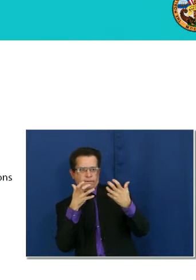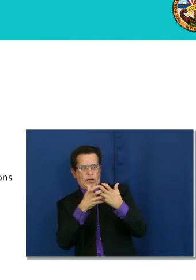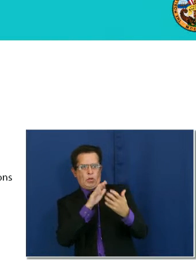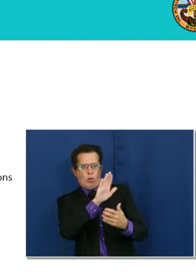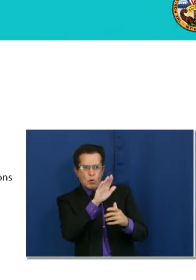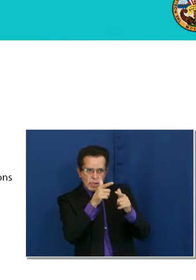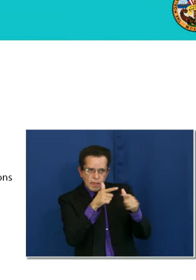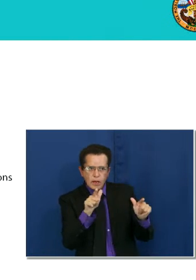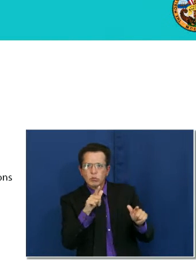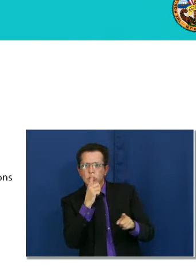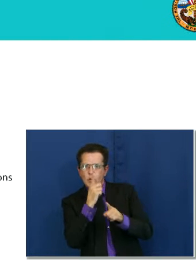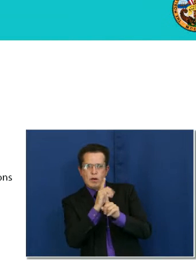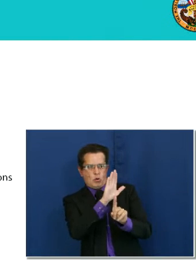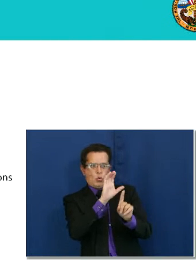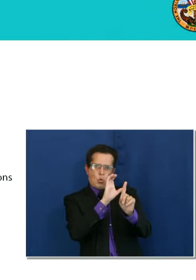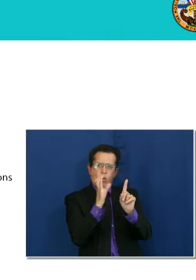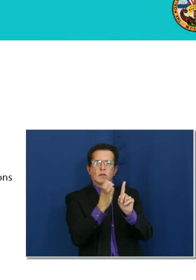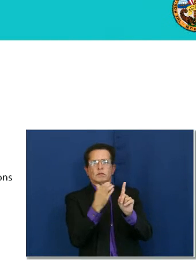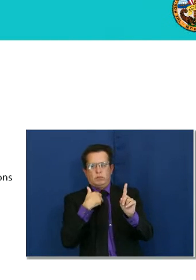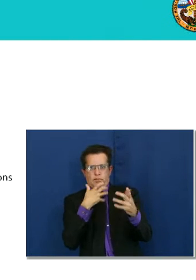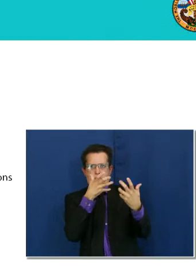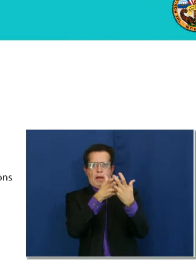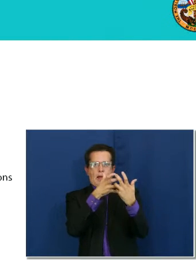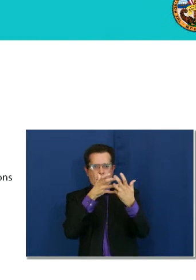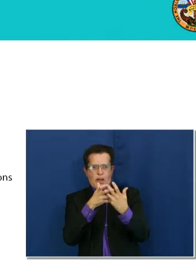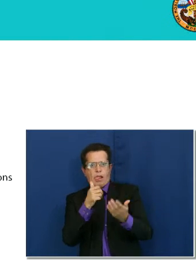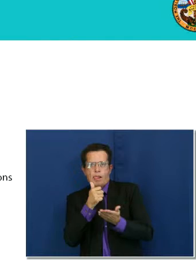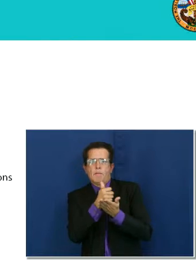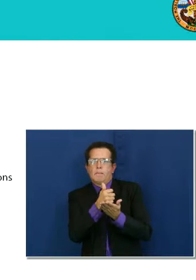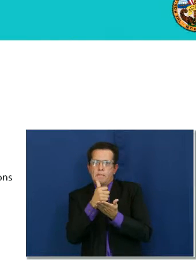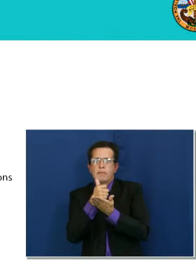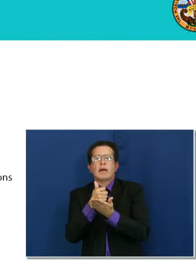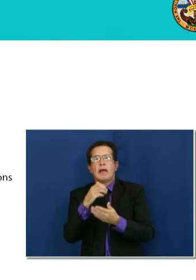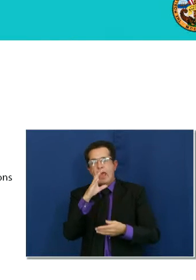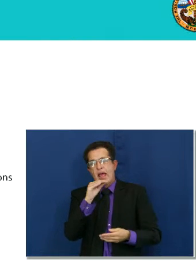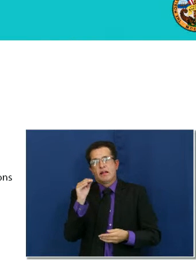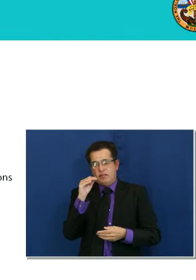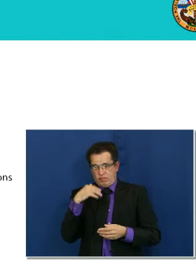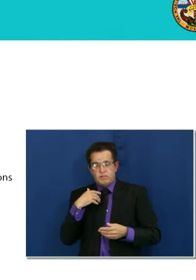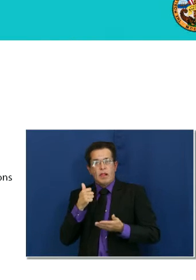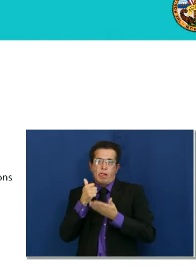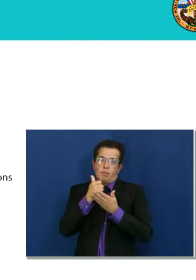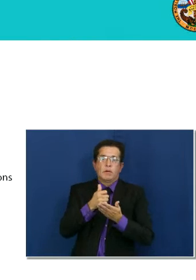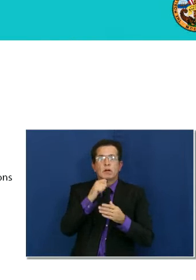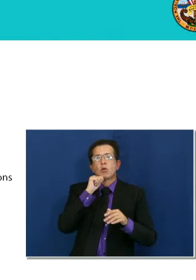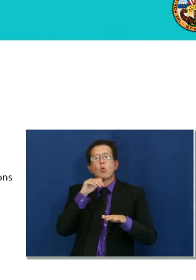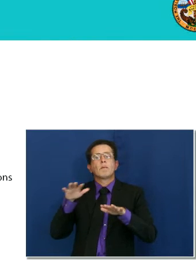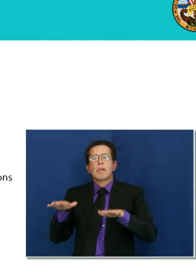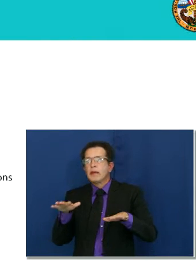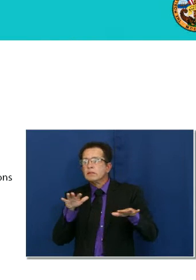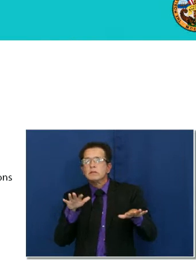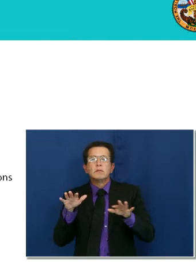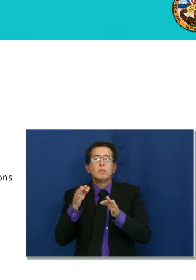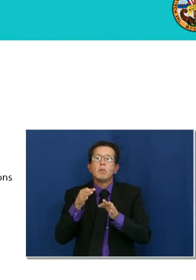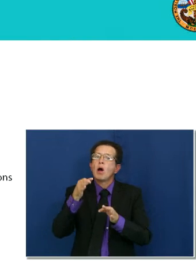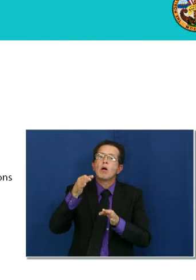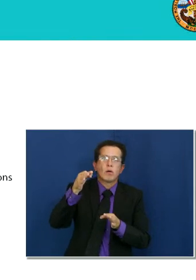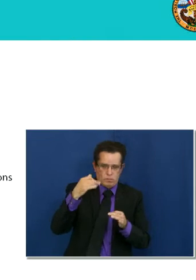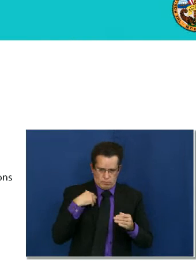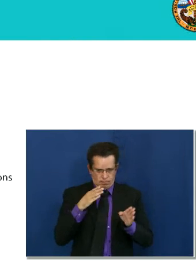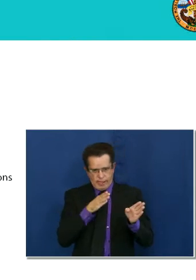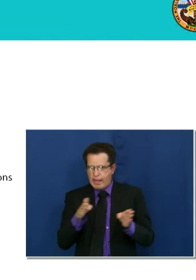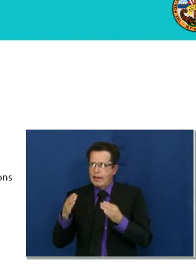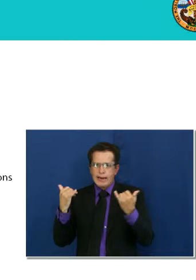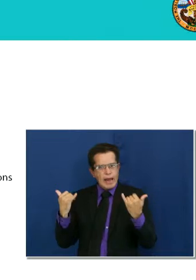collaboration, and then ensure that we tackle any issues surrounding complacency with this through all the efforts. We've been planning for many months,